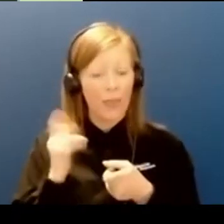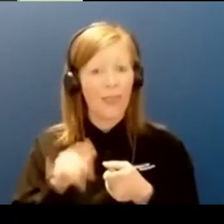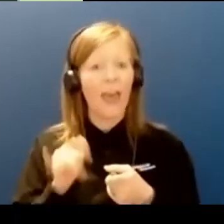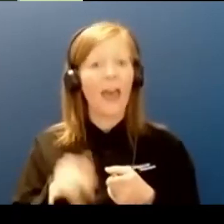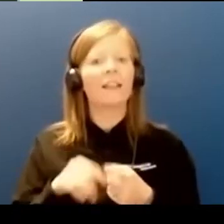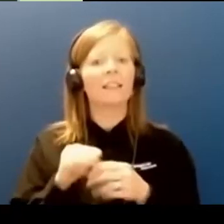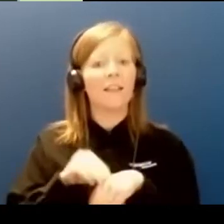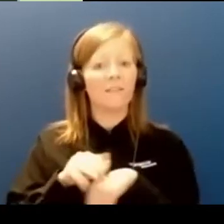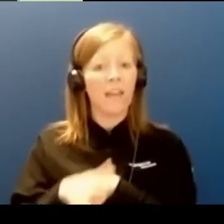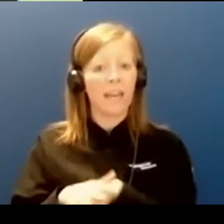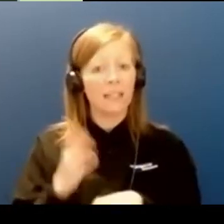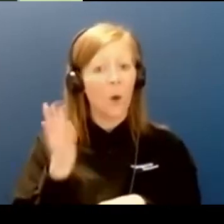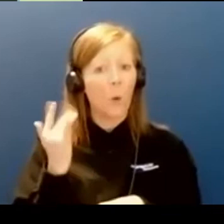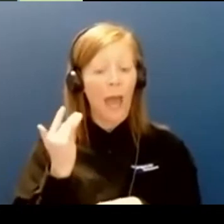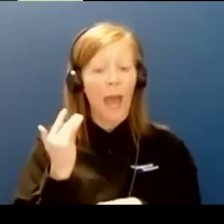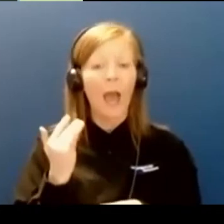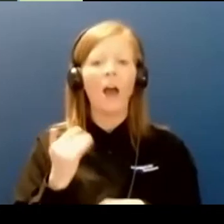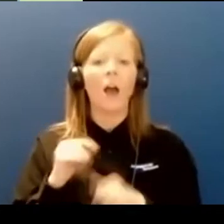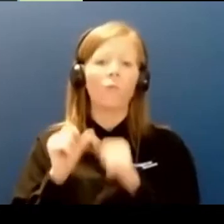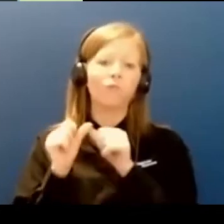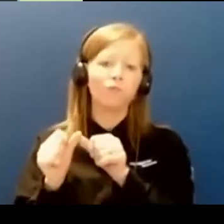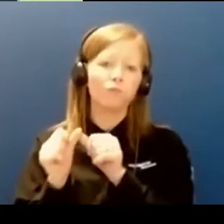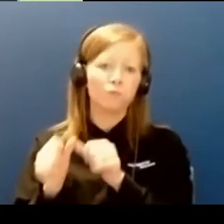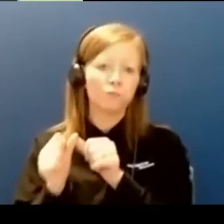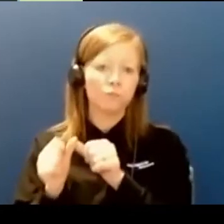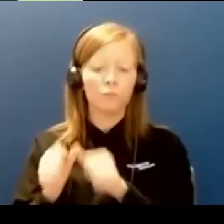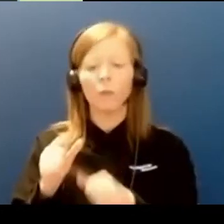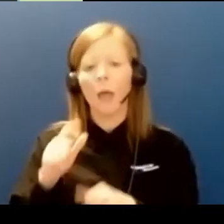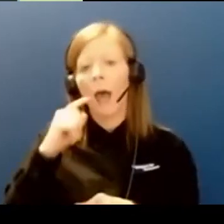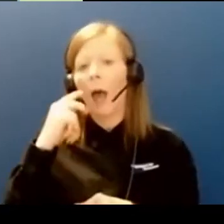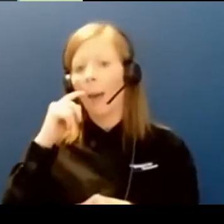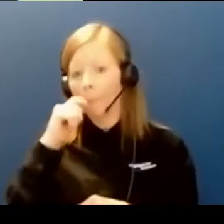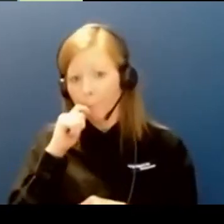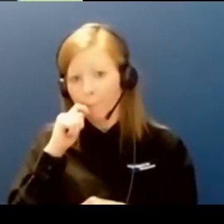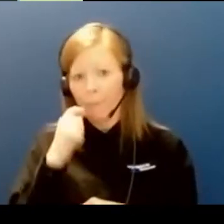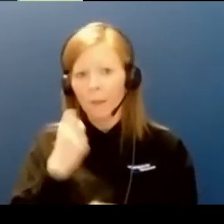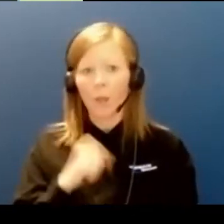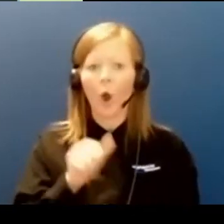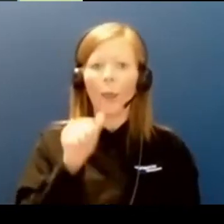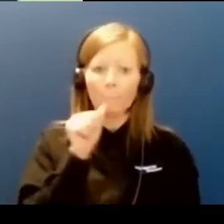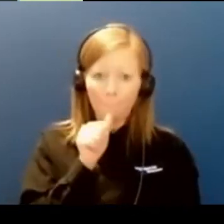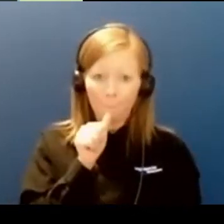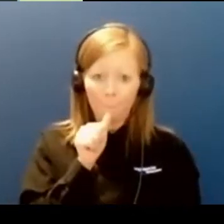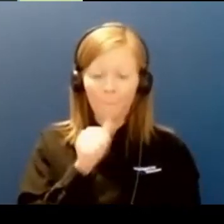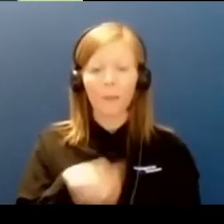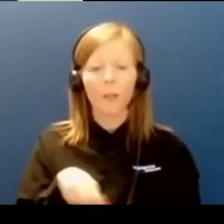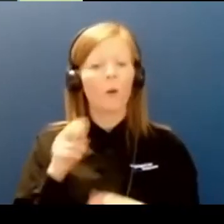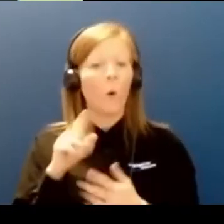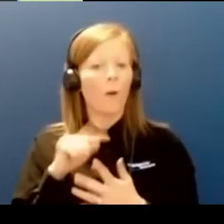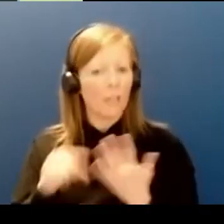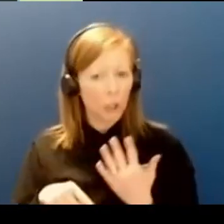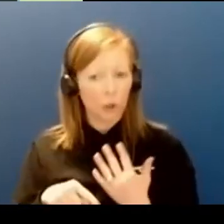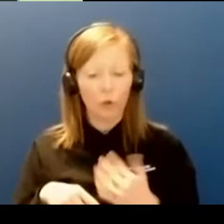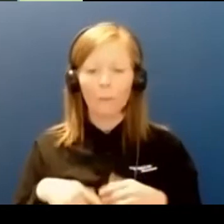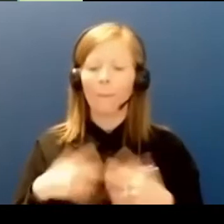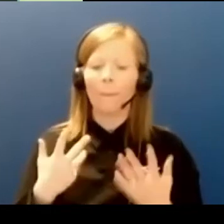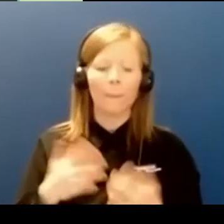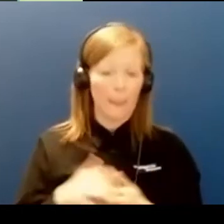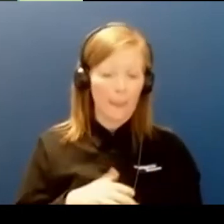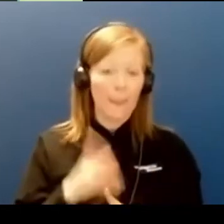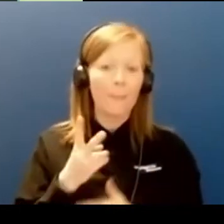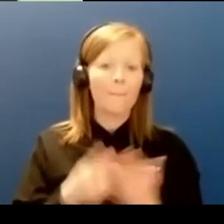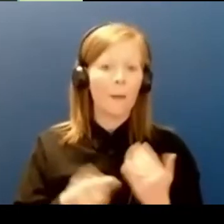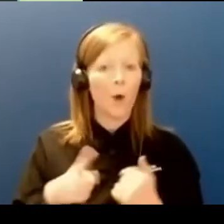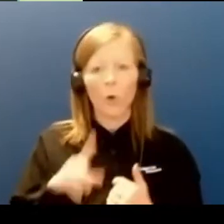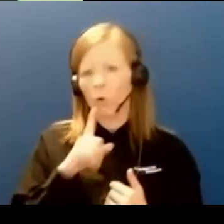a prolonged utilization of a pacifier or a thumb or finger. I mean, both of them pretty much